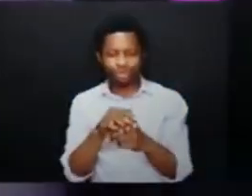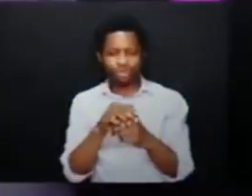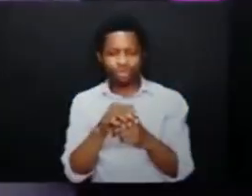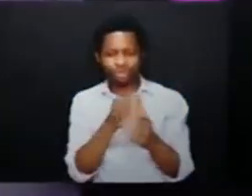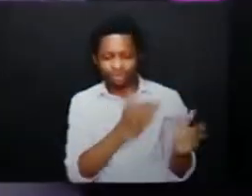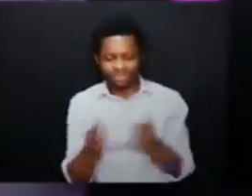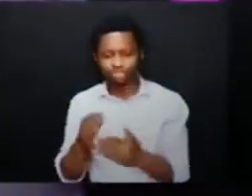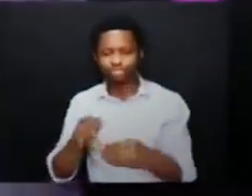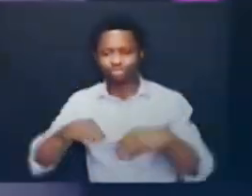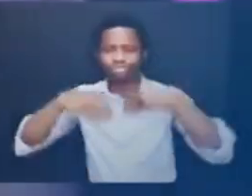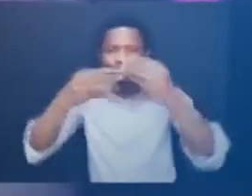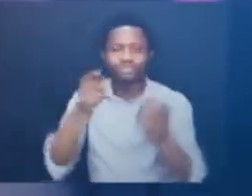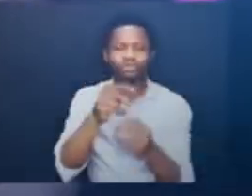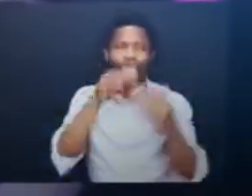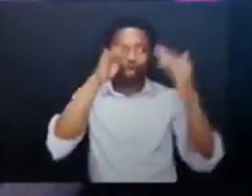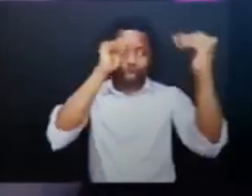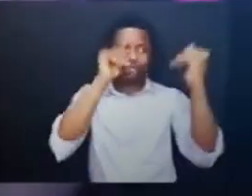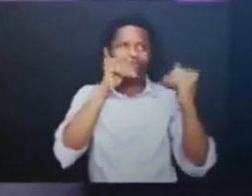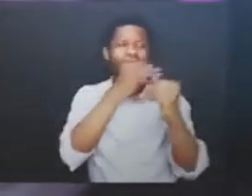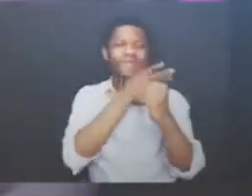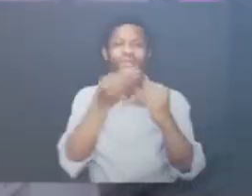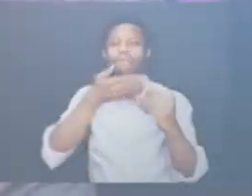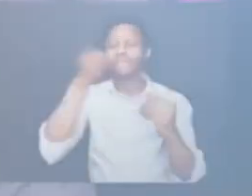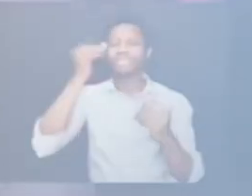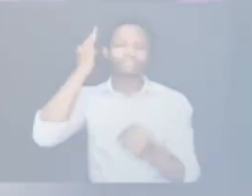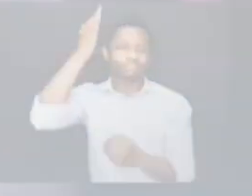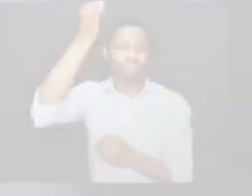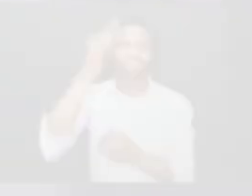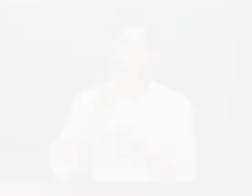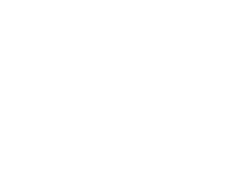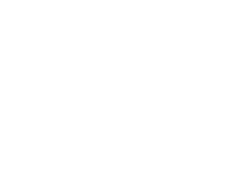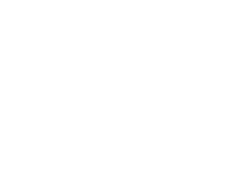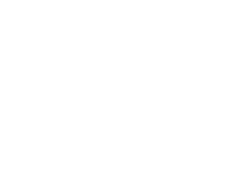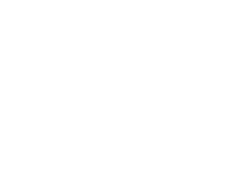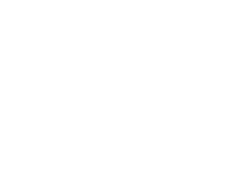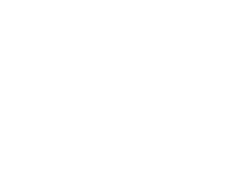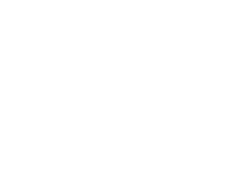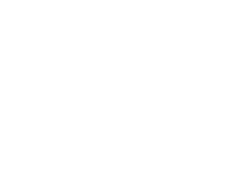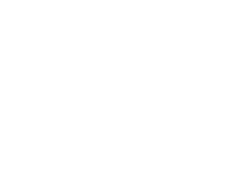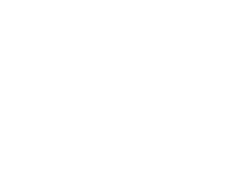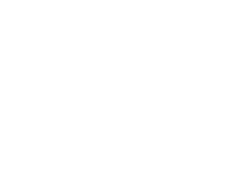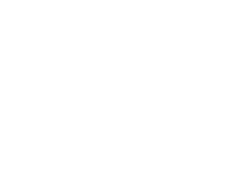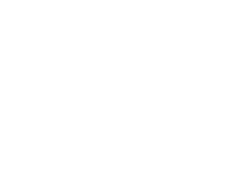and a future. God bless you.